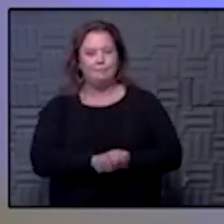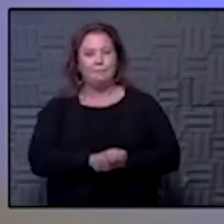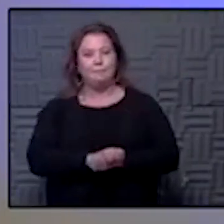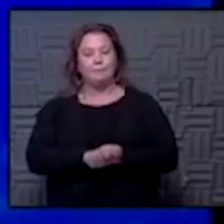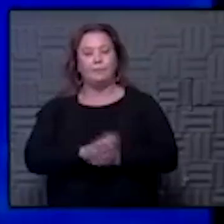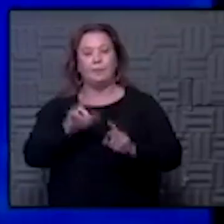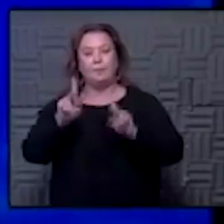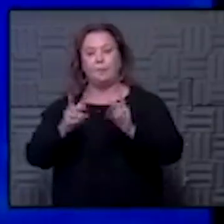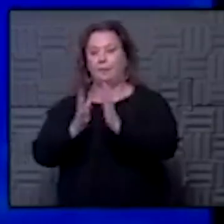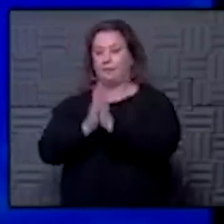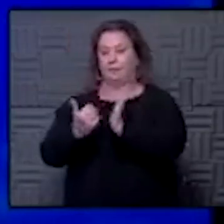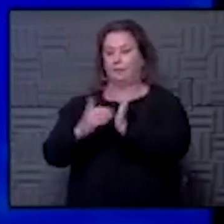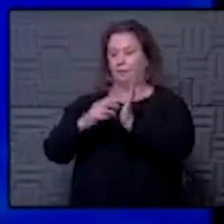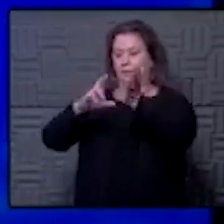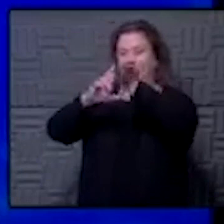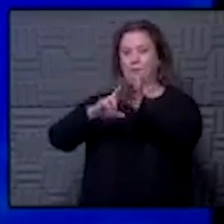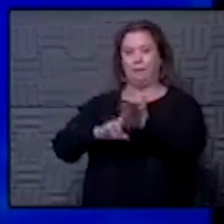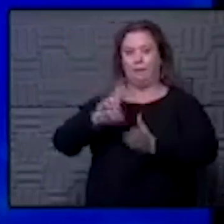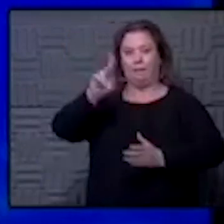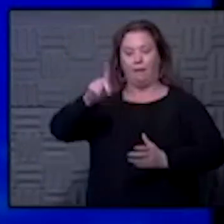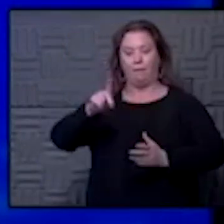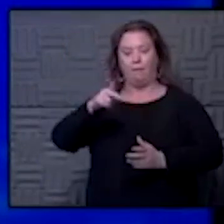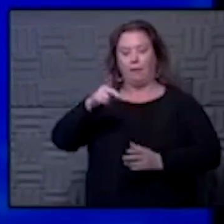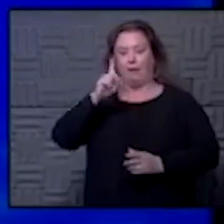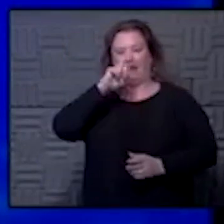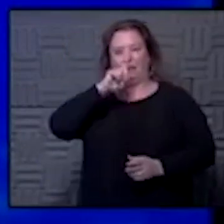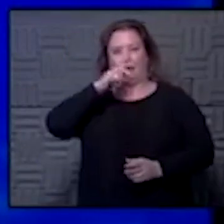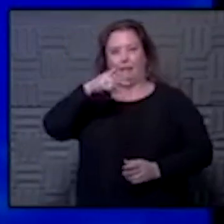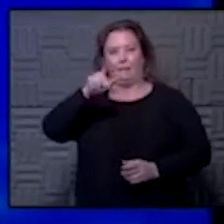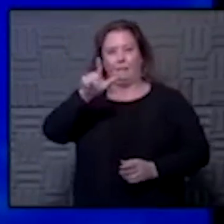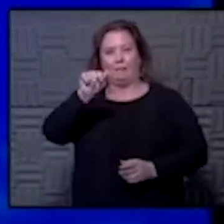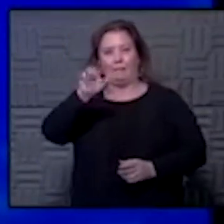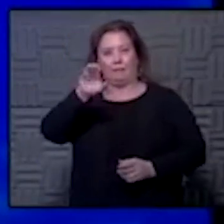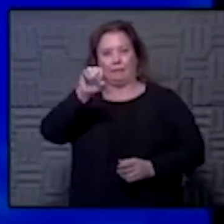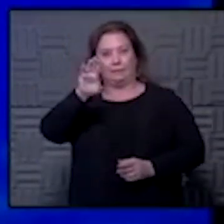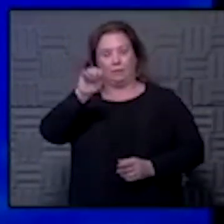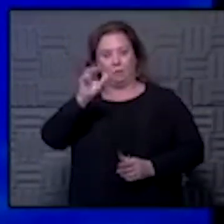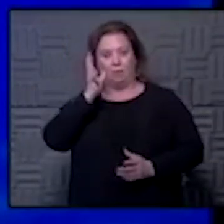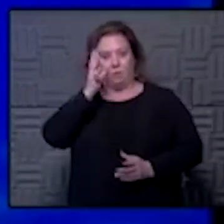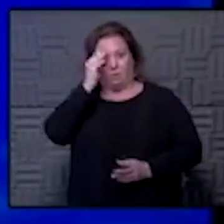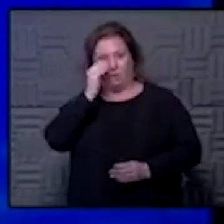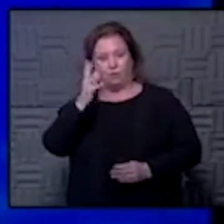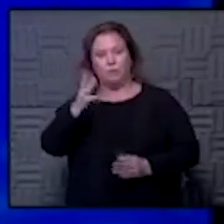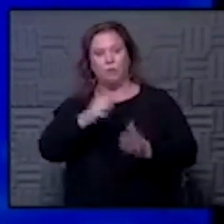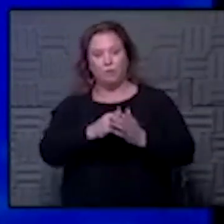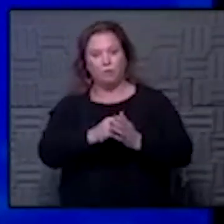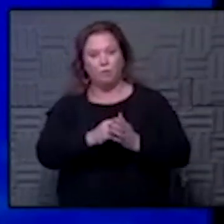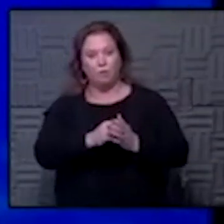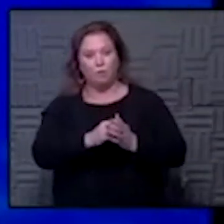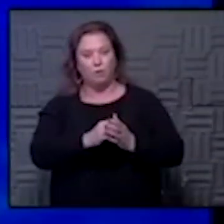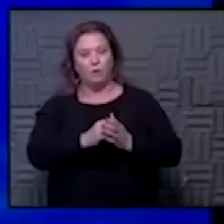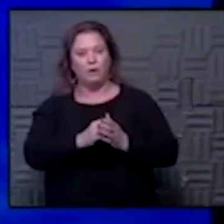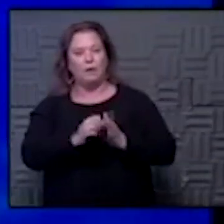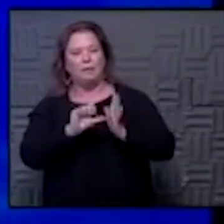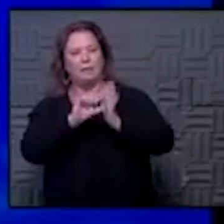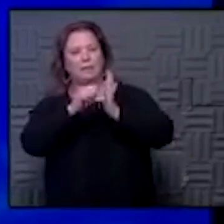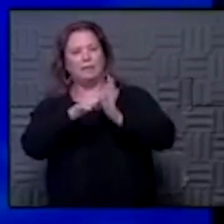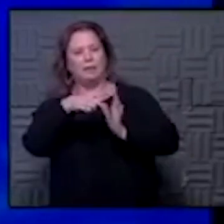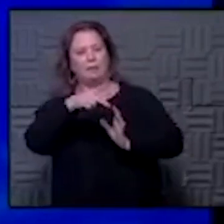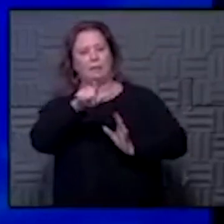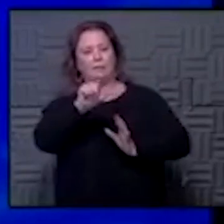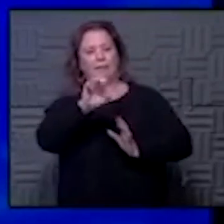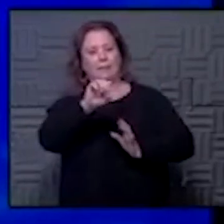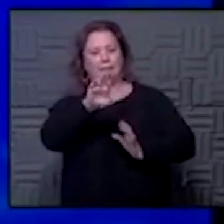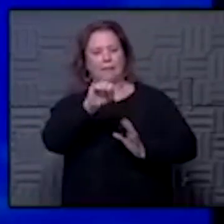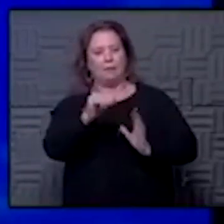are asking again, if I sign up and I get the placebo, are you going to let me know that I had the placebo? Okay. So let's take on the placebo